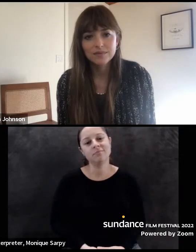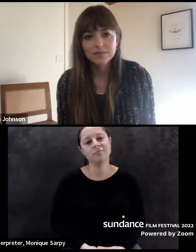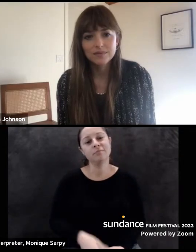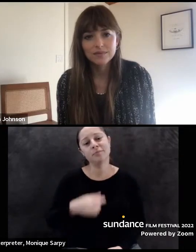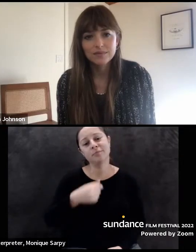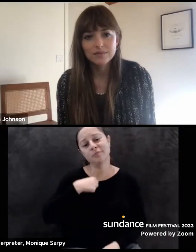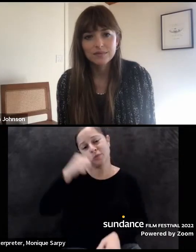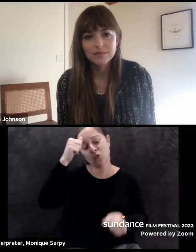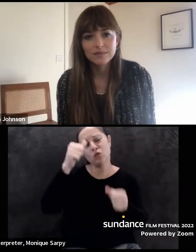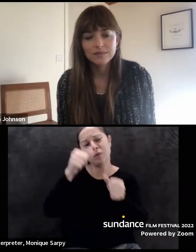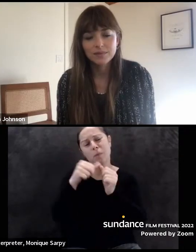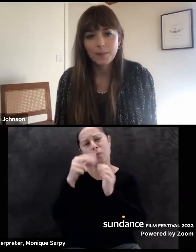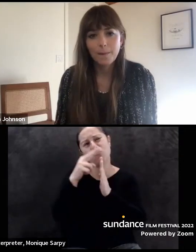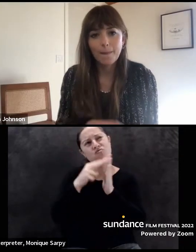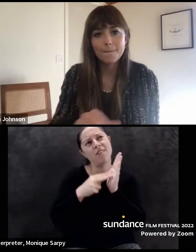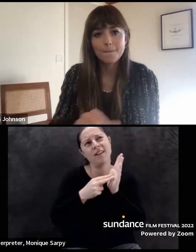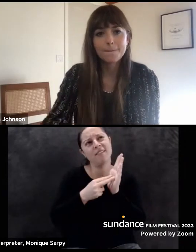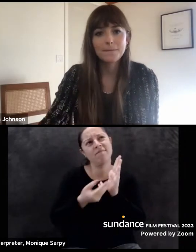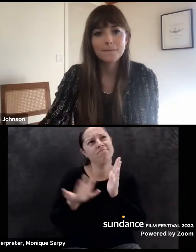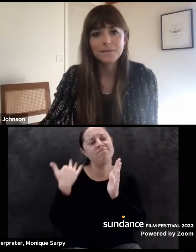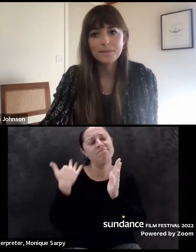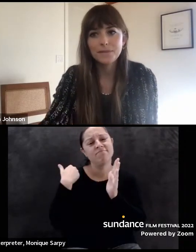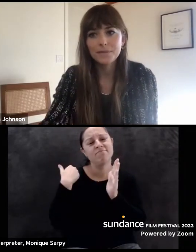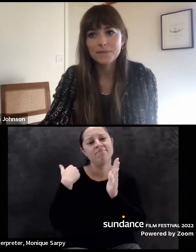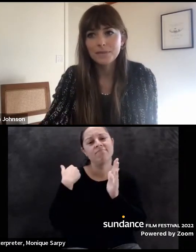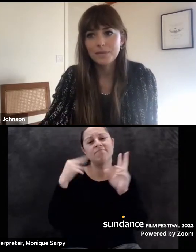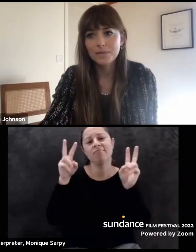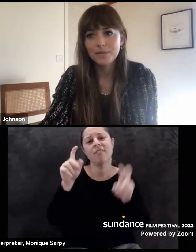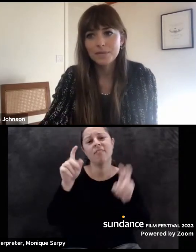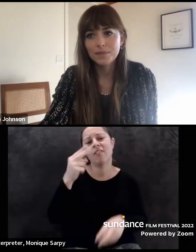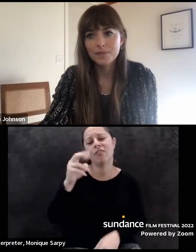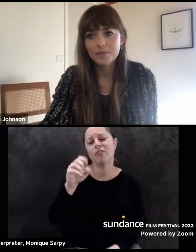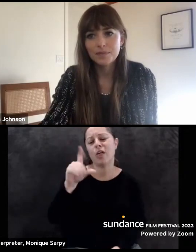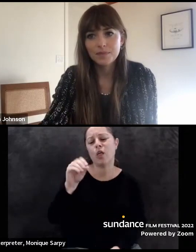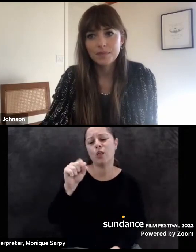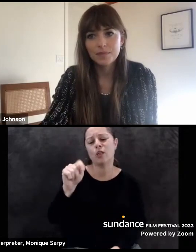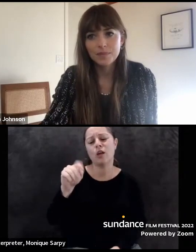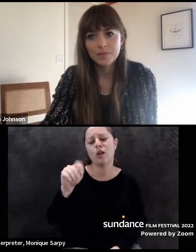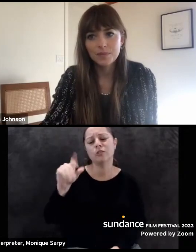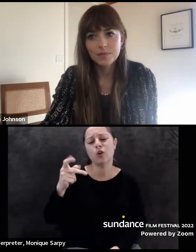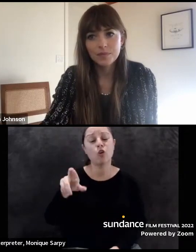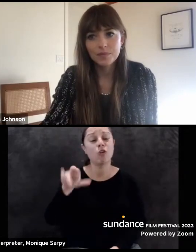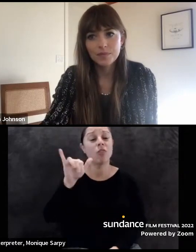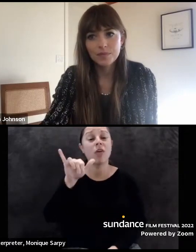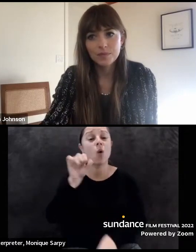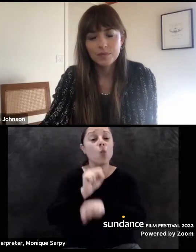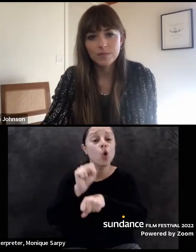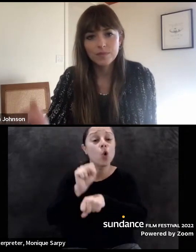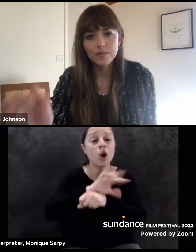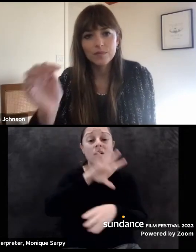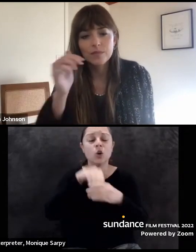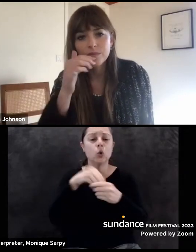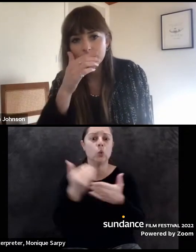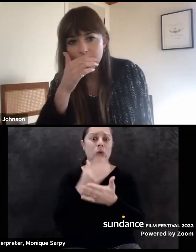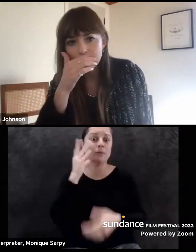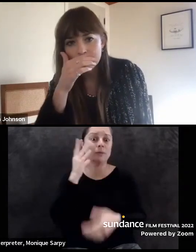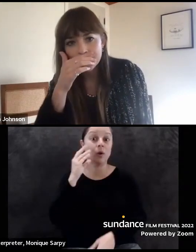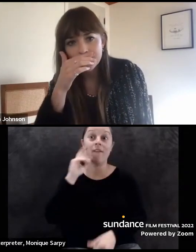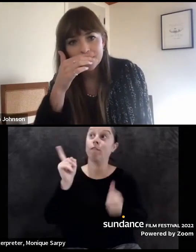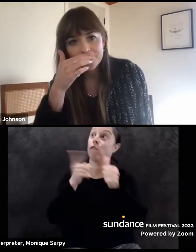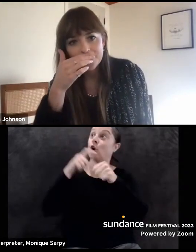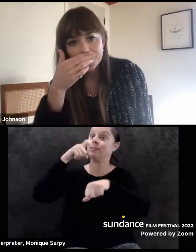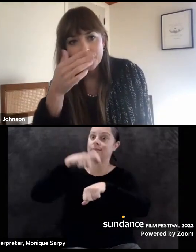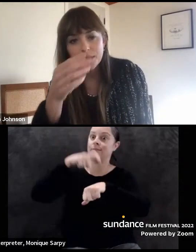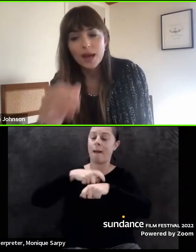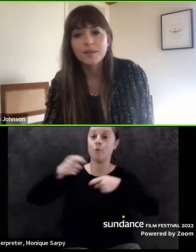ago that you'd said The Lost Daughter was working on that was a new experience for you, in the sense that it was your first time being directed by someone who's also